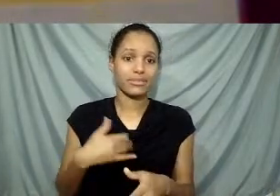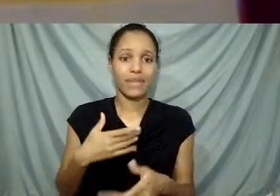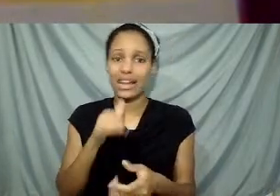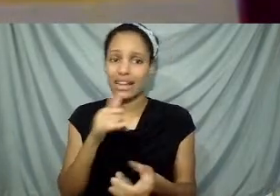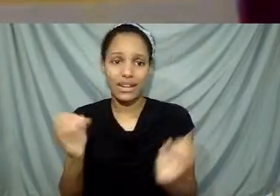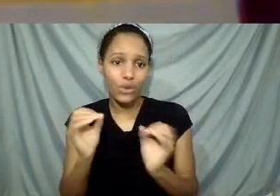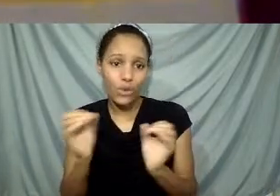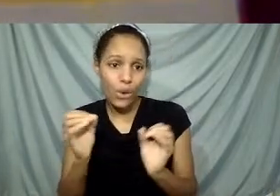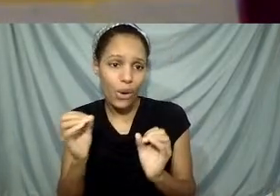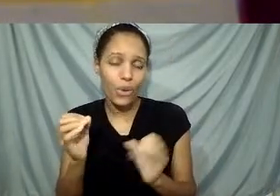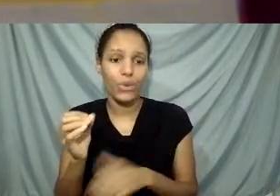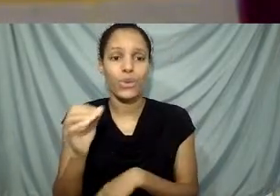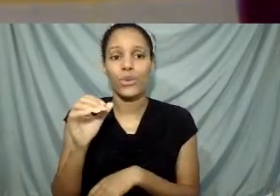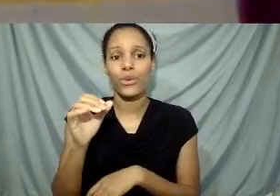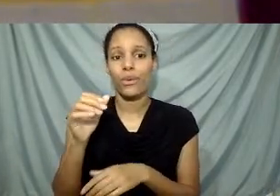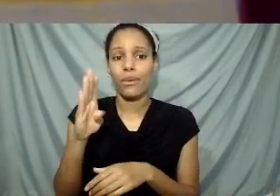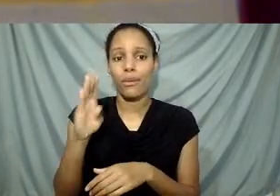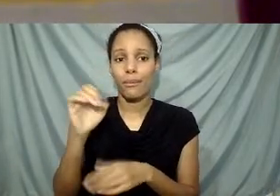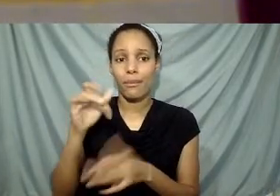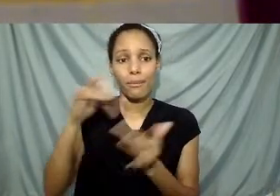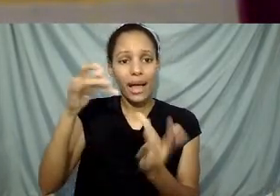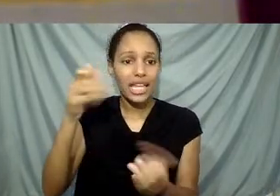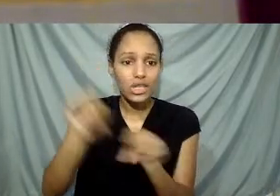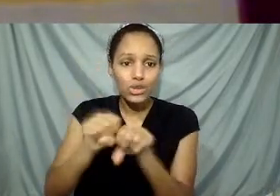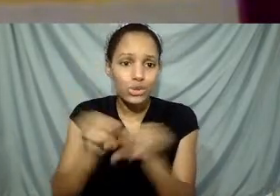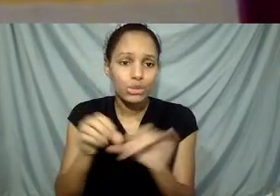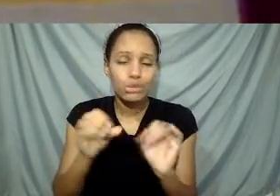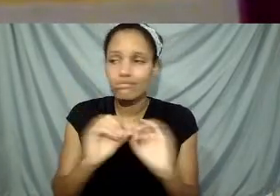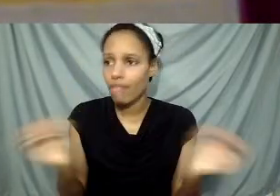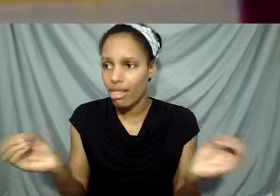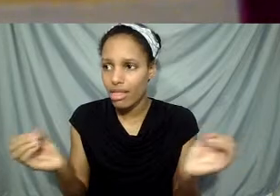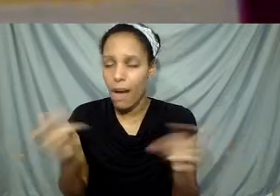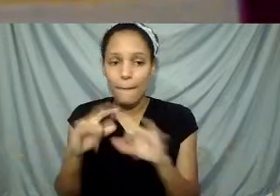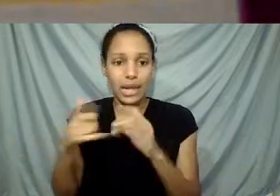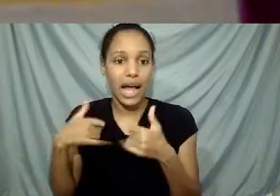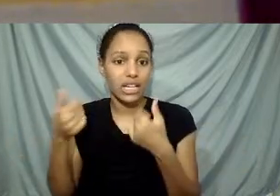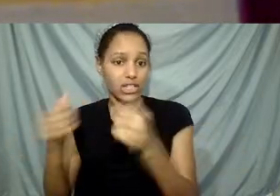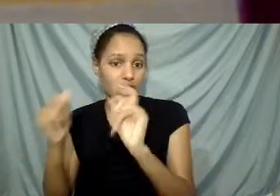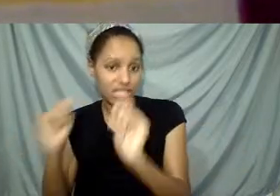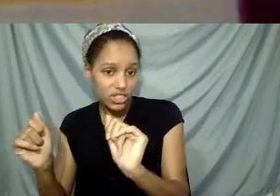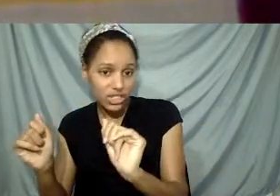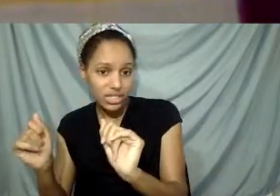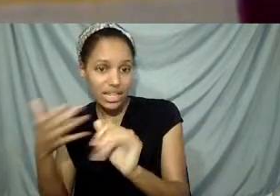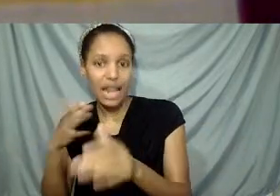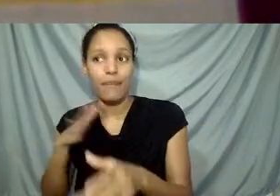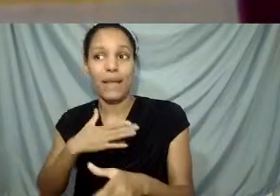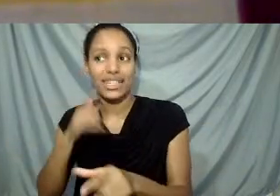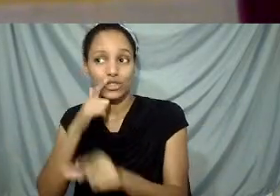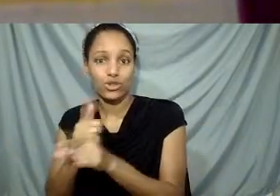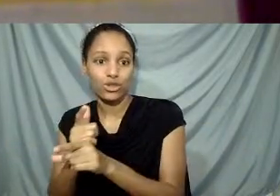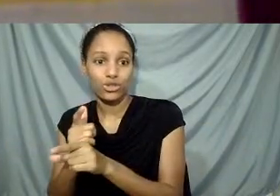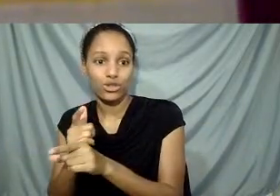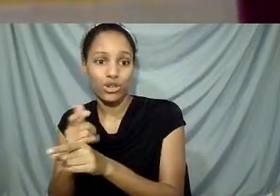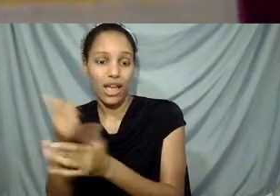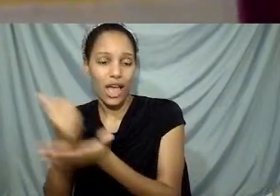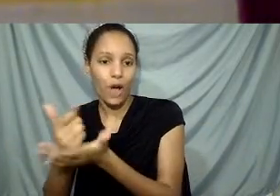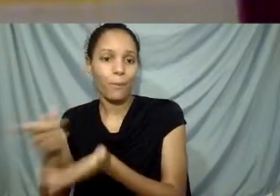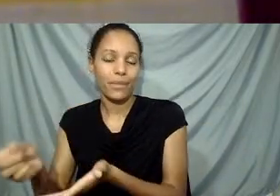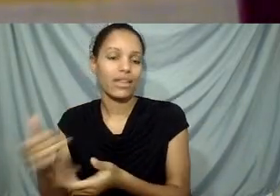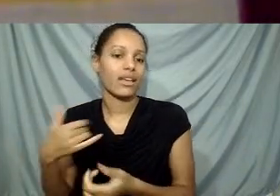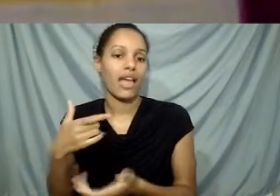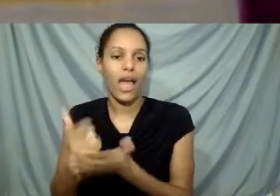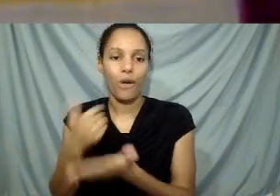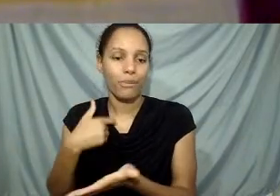shoes, and I auditioned in socks and a cat suit. And my sister took me to that audition, and I thank her